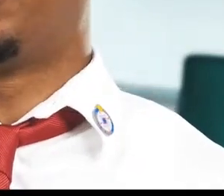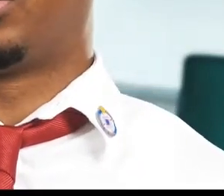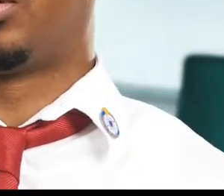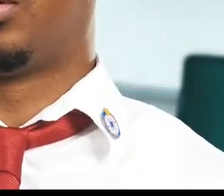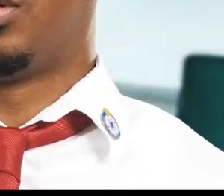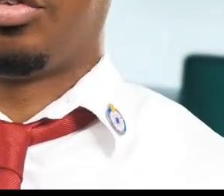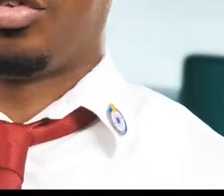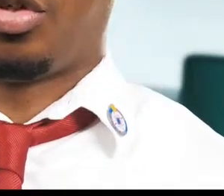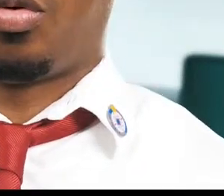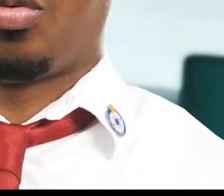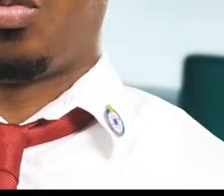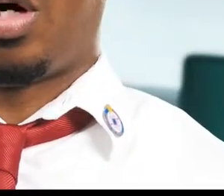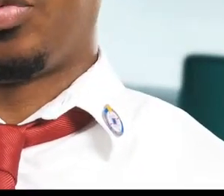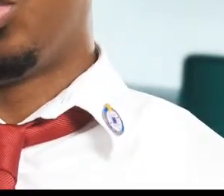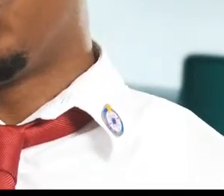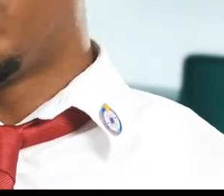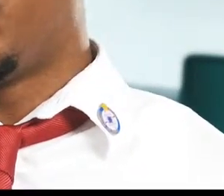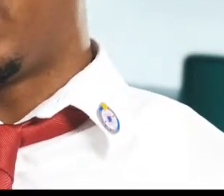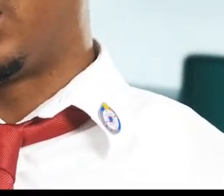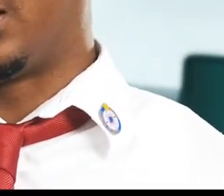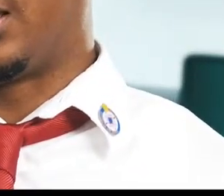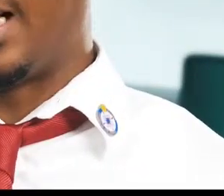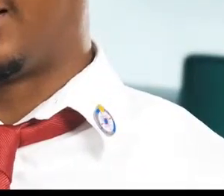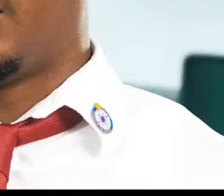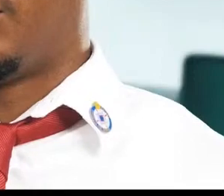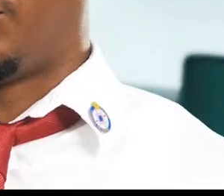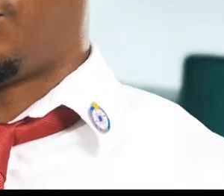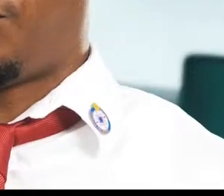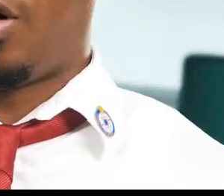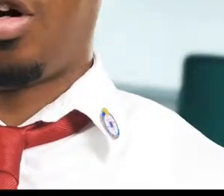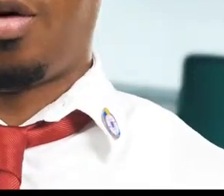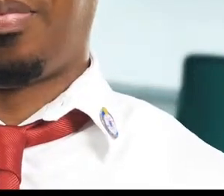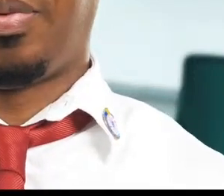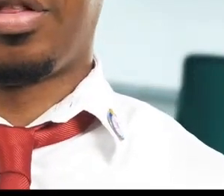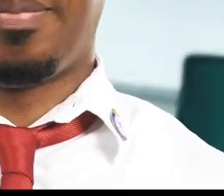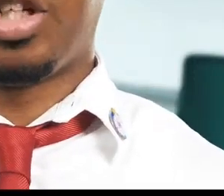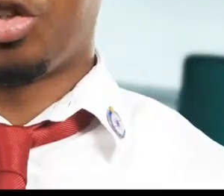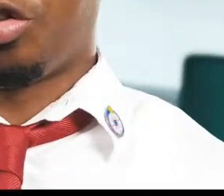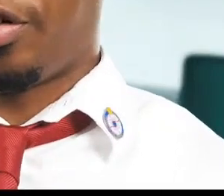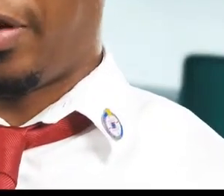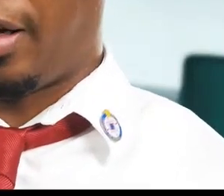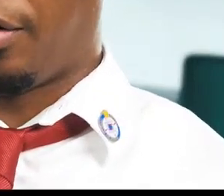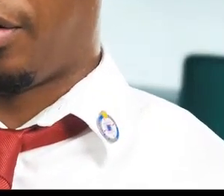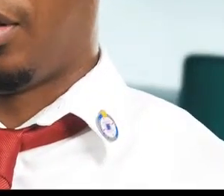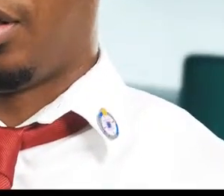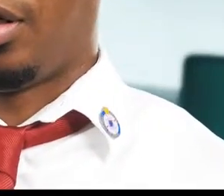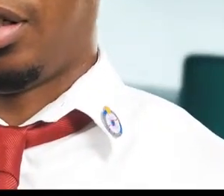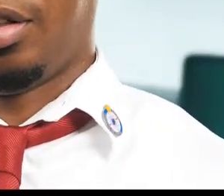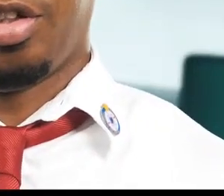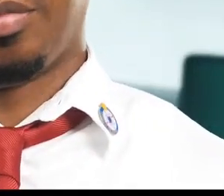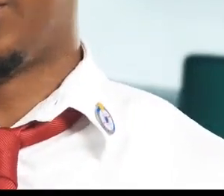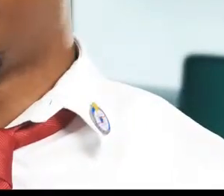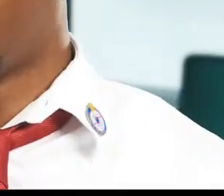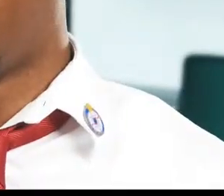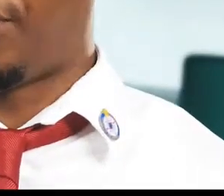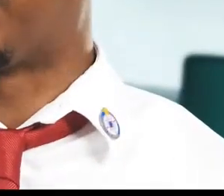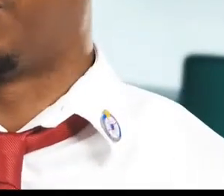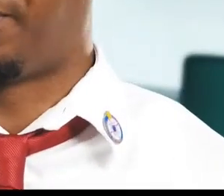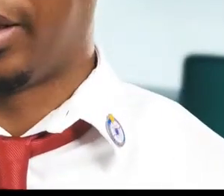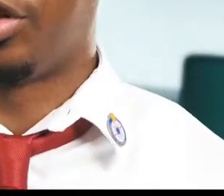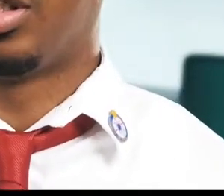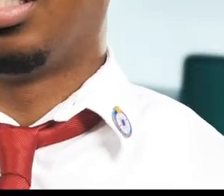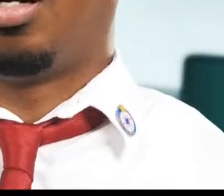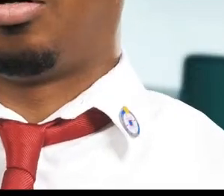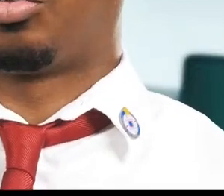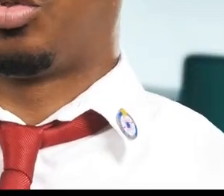COVID-19, rumors. So what we do suggest is that you follow up with the Ministry of Health in terms of their